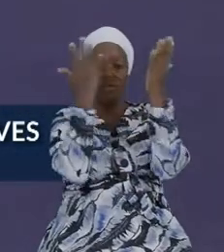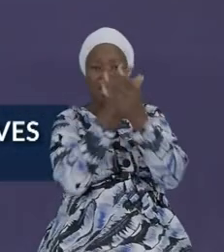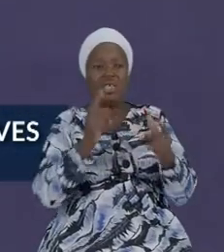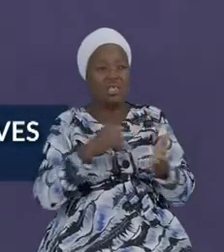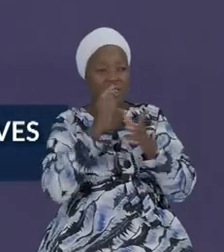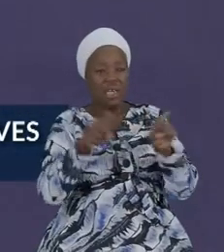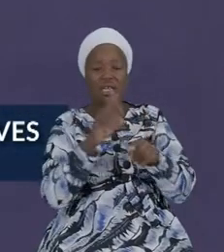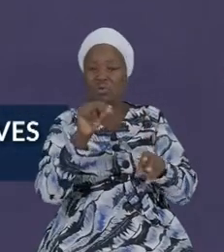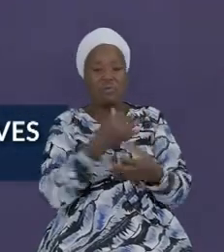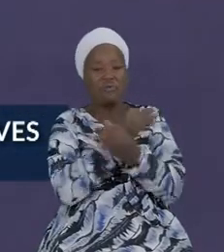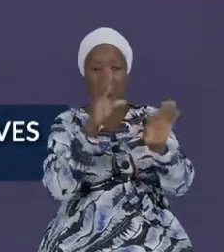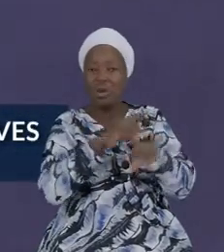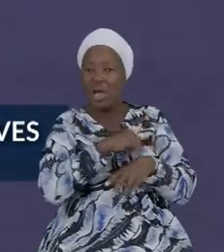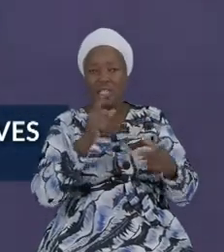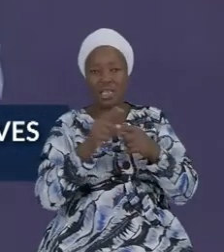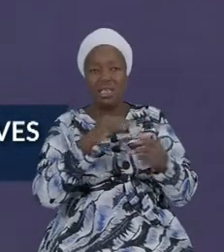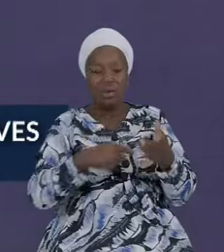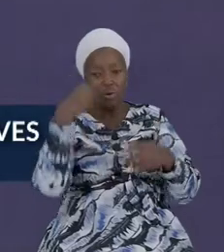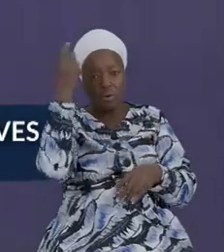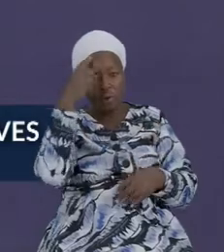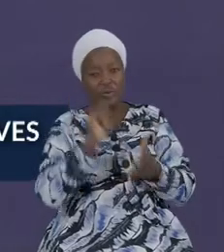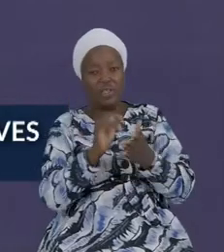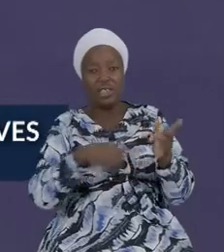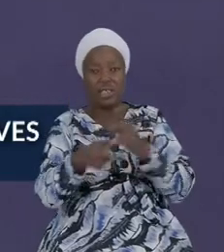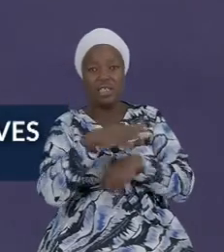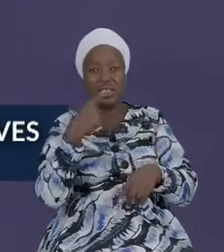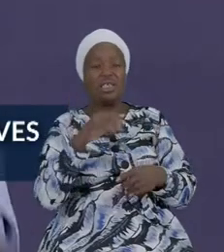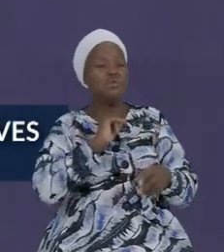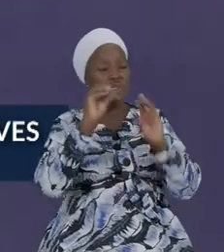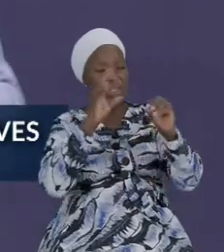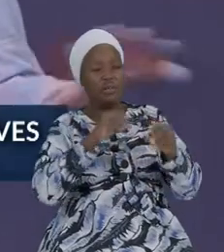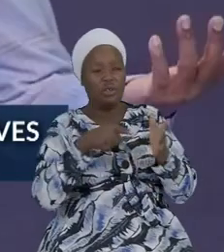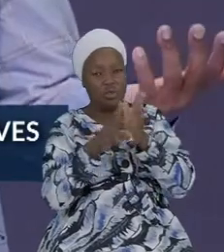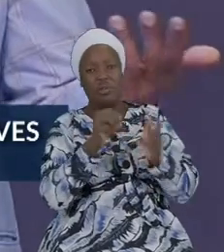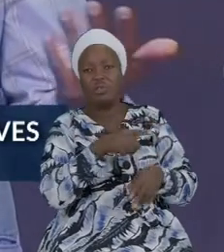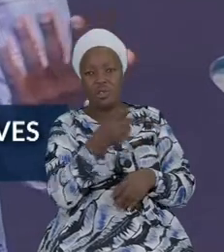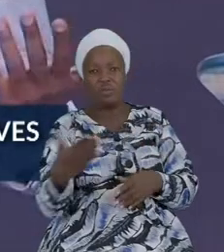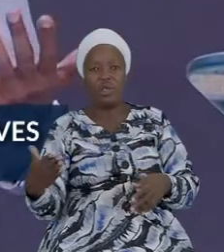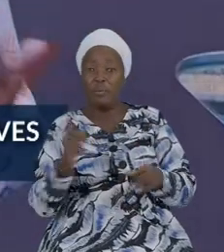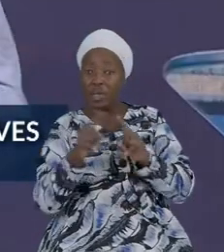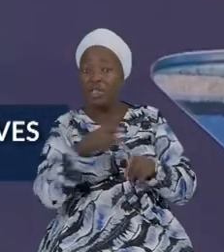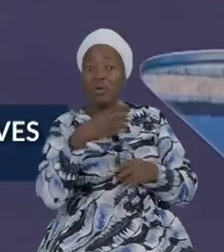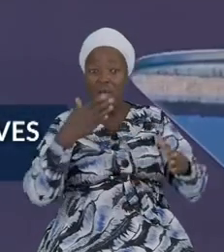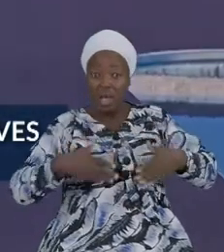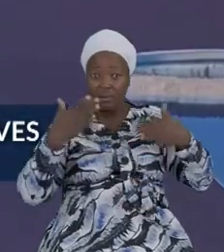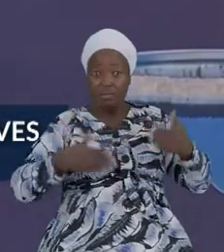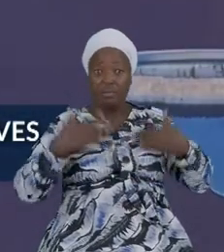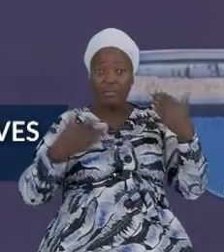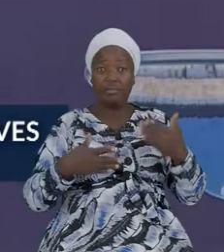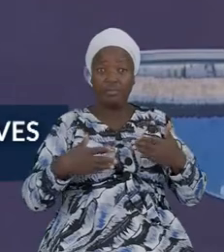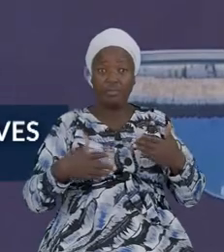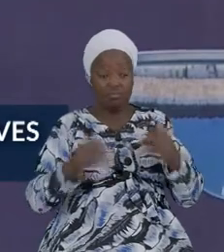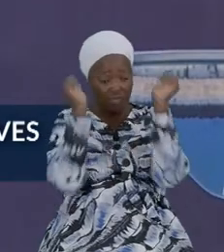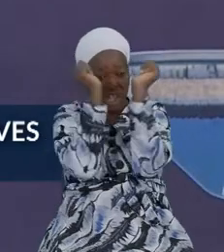And the government of that day said they would teach them and show them something. But they were rejoicing.